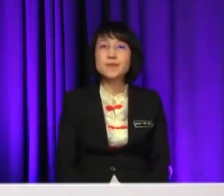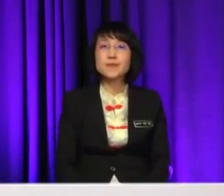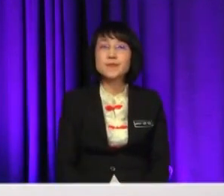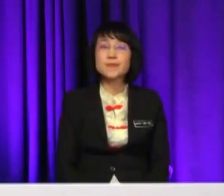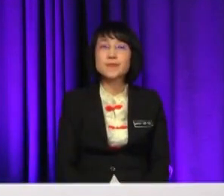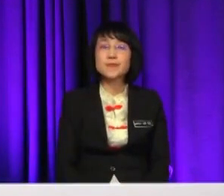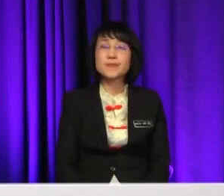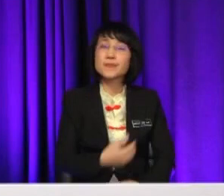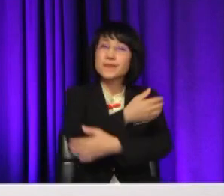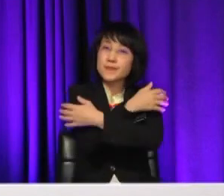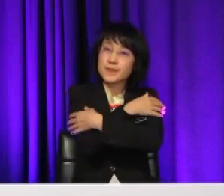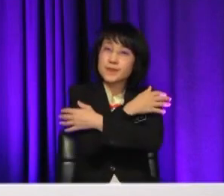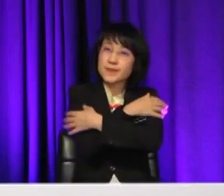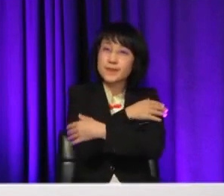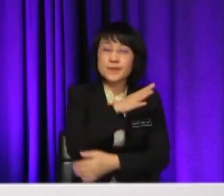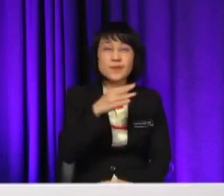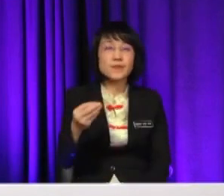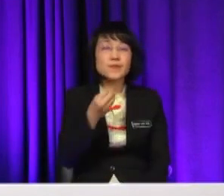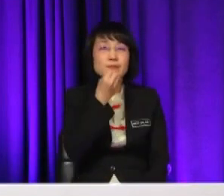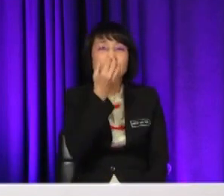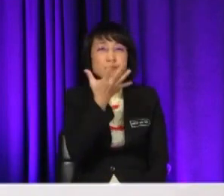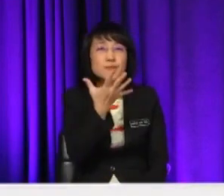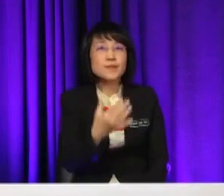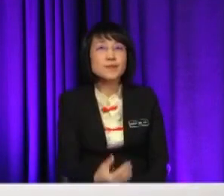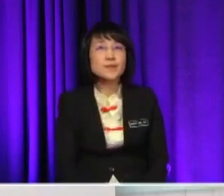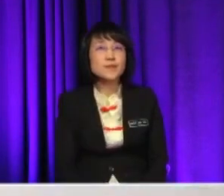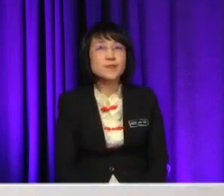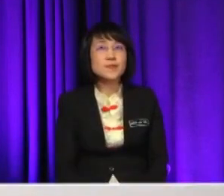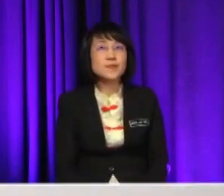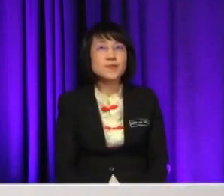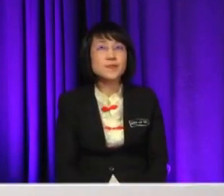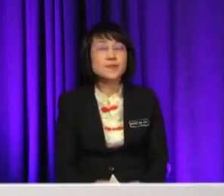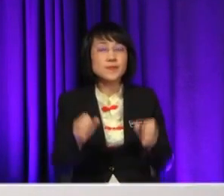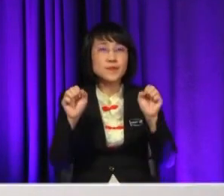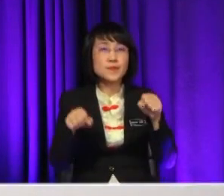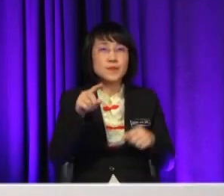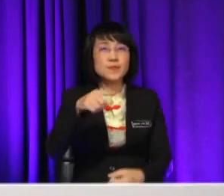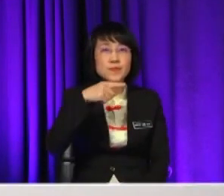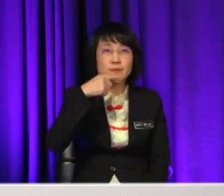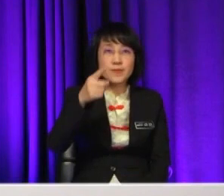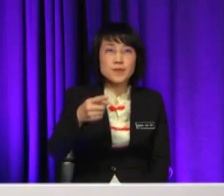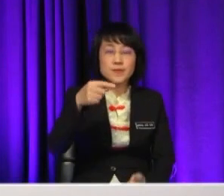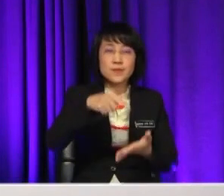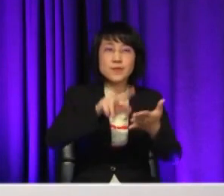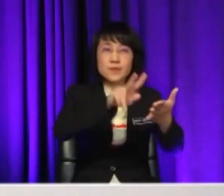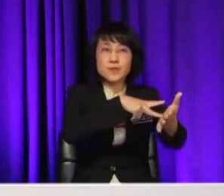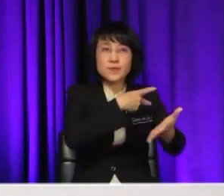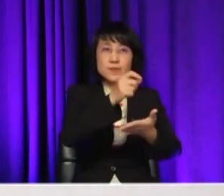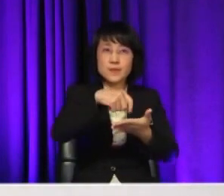So, would you be saying that this poem is probably written by a mother?